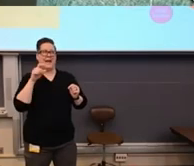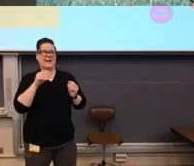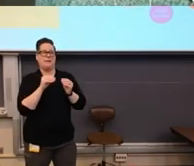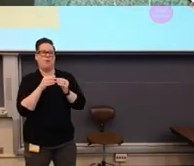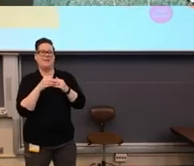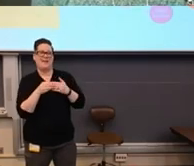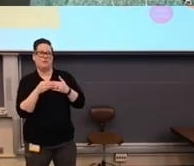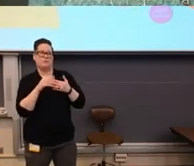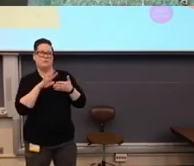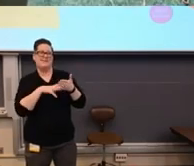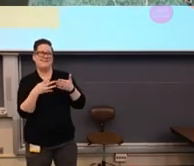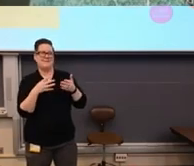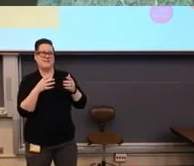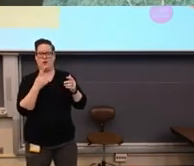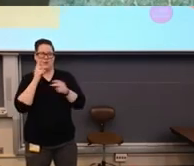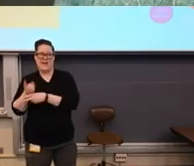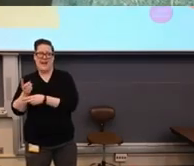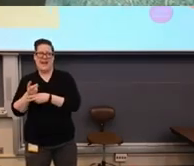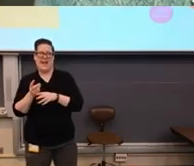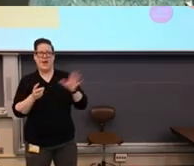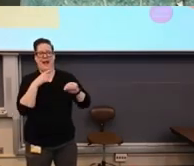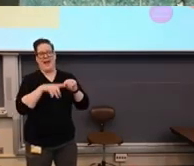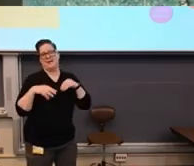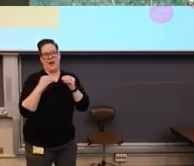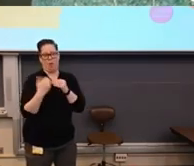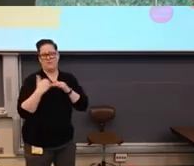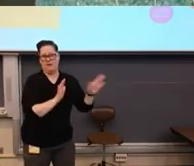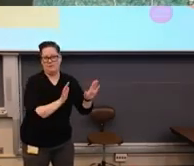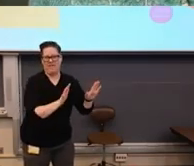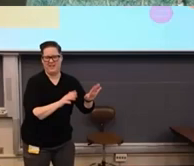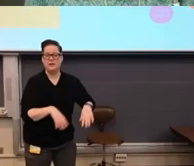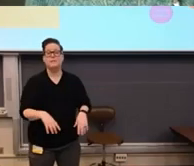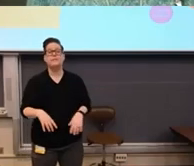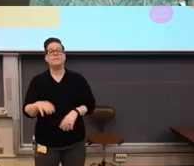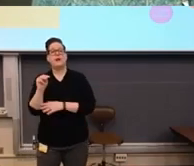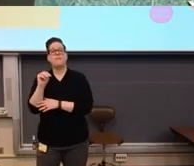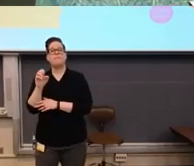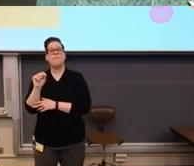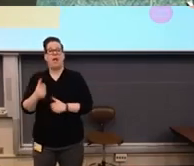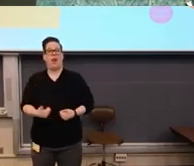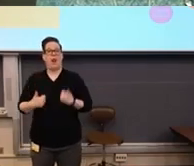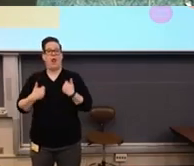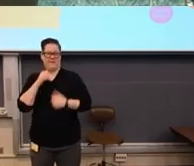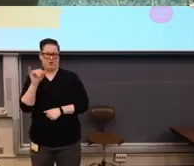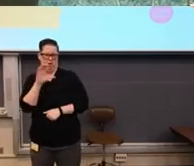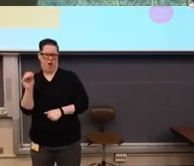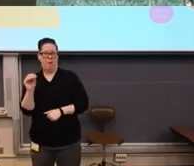more responsibilities. There have been estimates from Metropolitan Life that said that they end up with